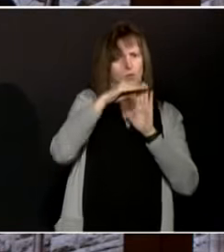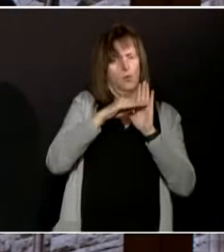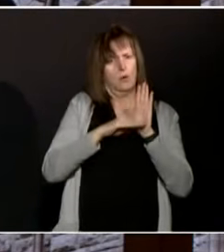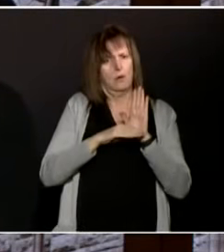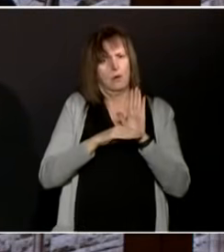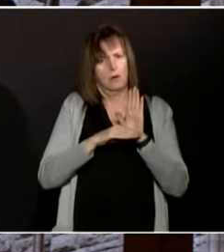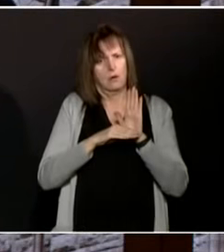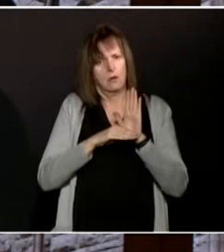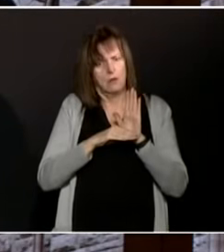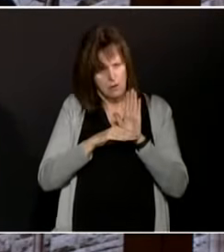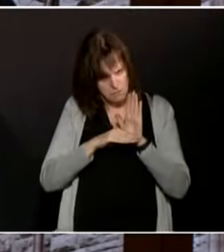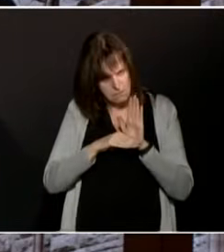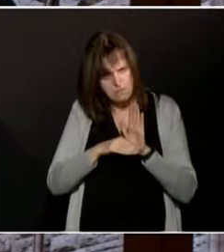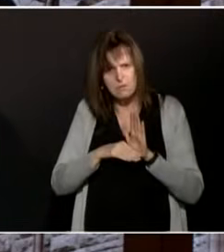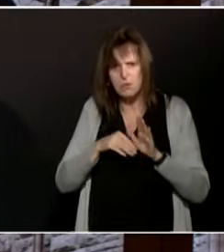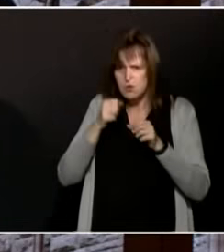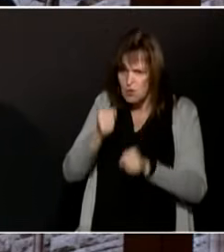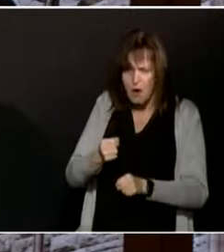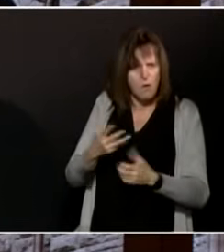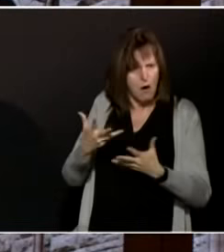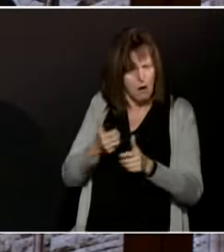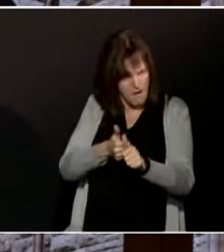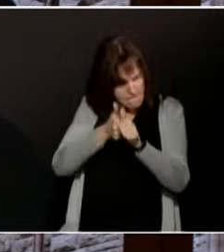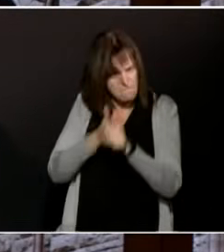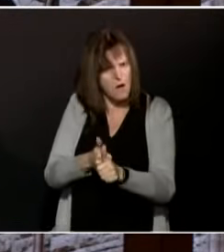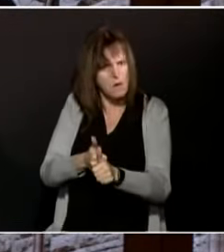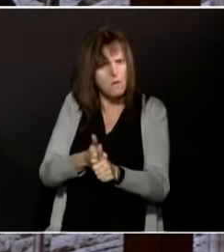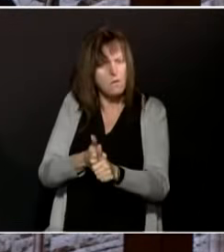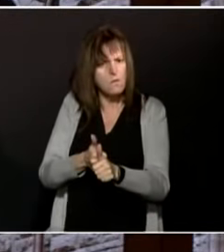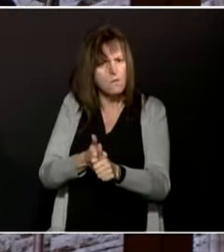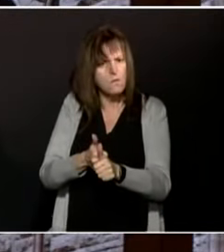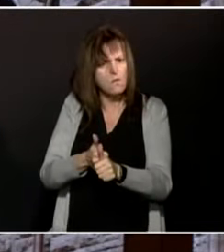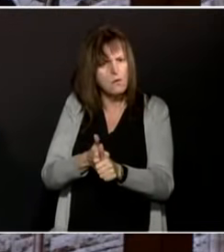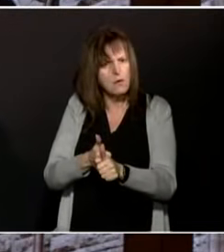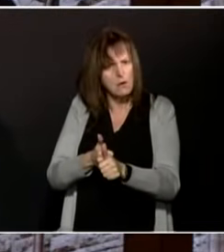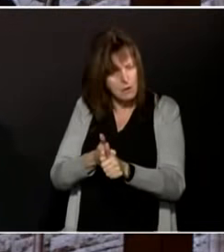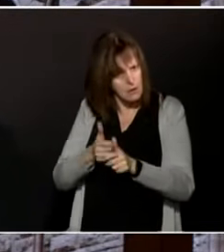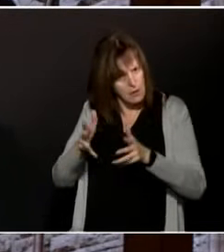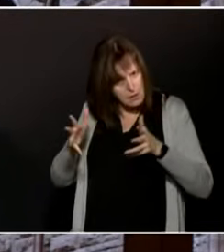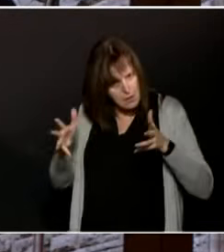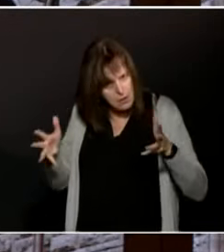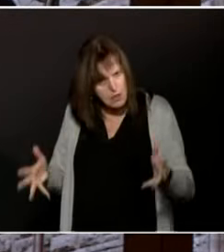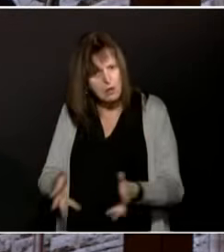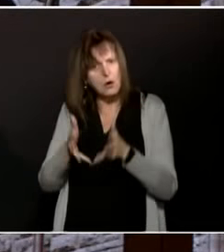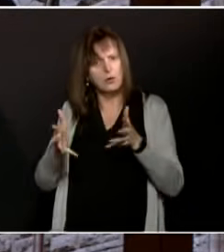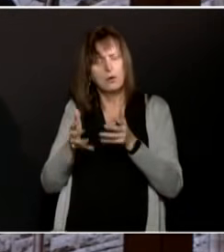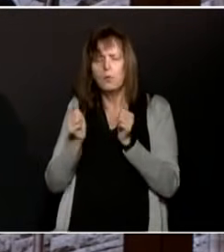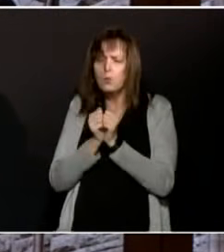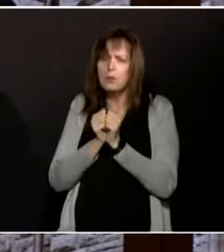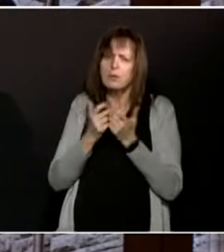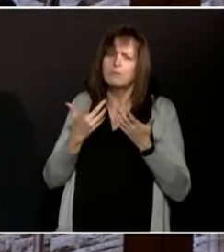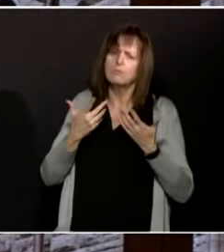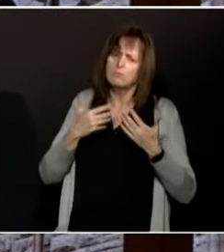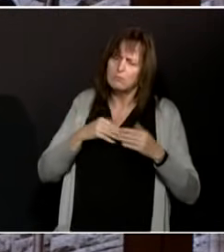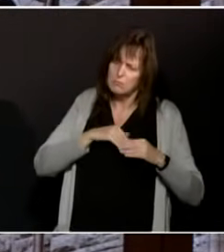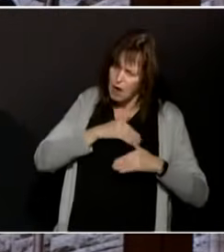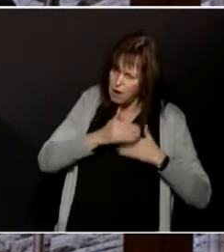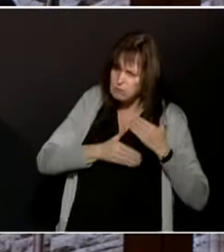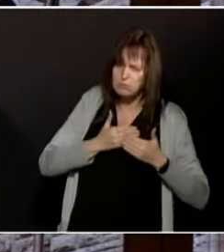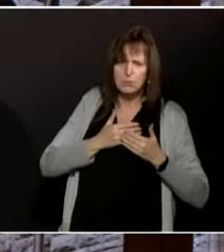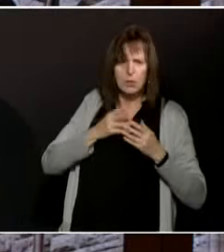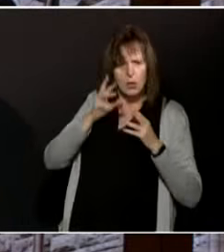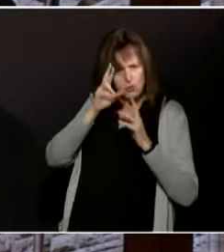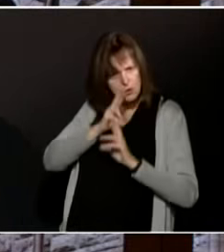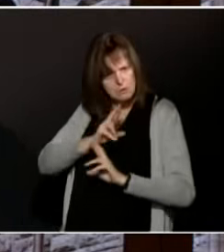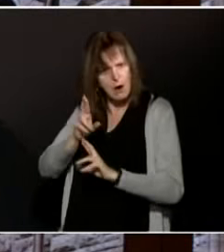measures, encouraging each other with kindness and respect to adhere to those. And we need to be strong on our vaccination to make sure that we're